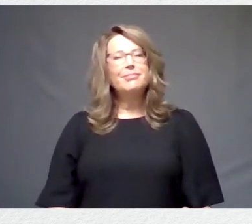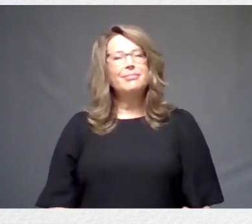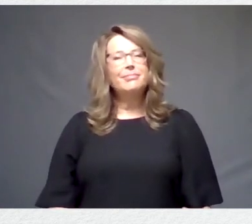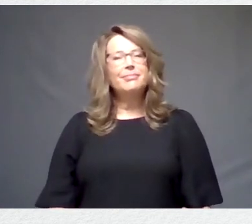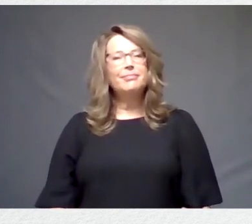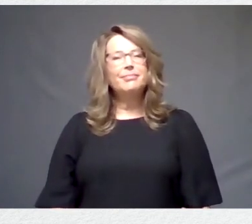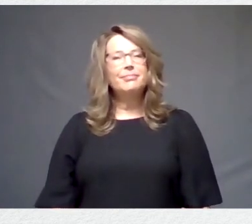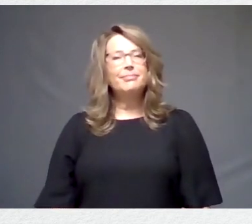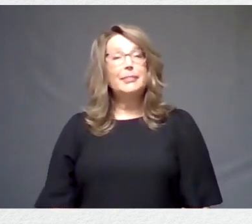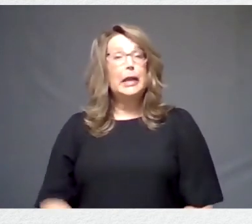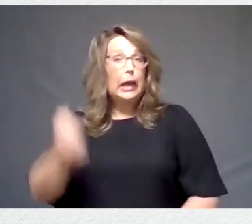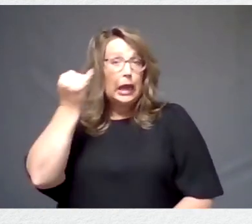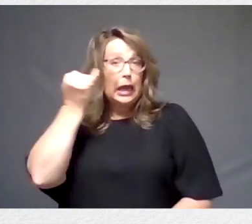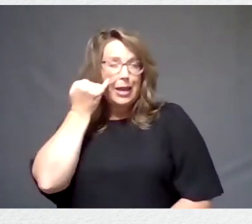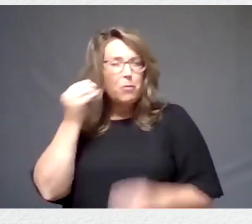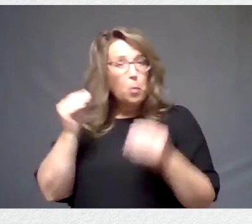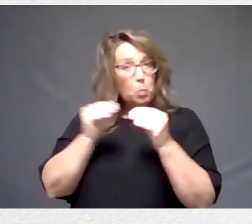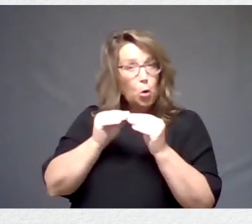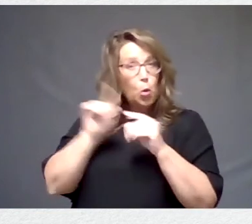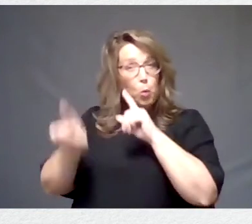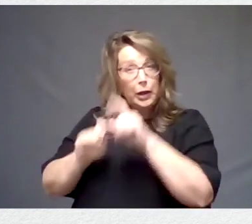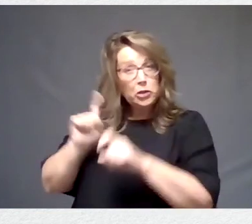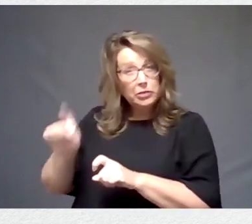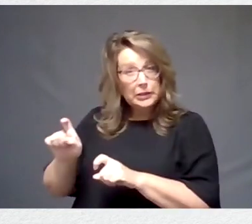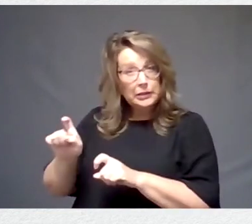Now, if you need to know anything else.